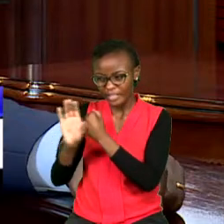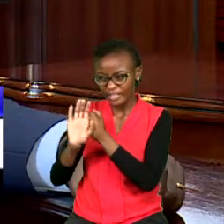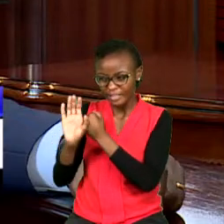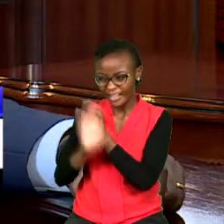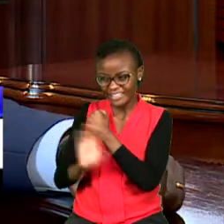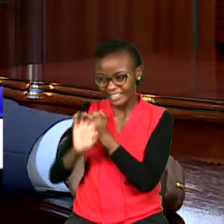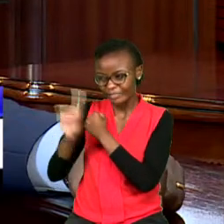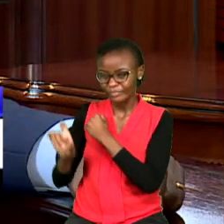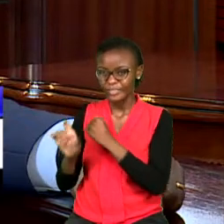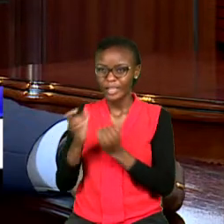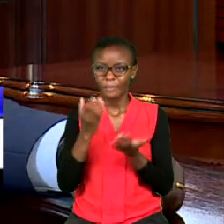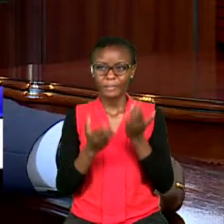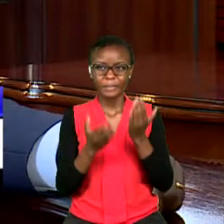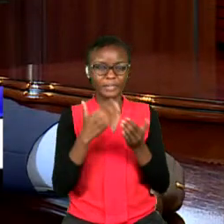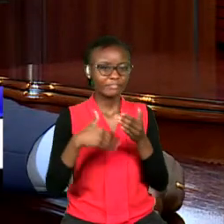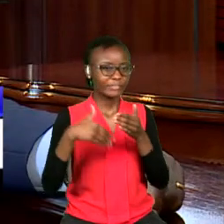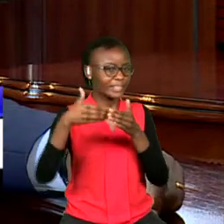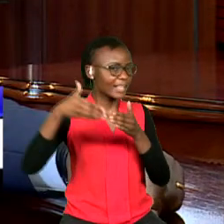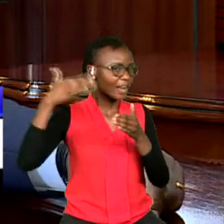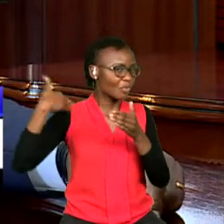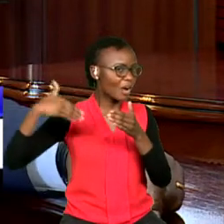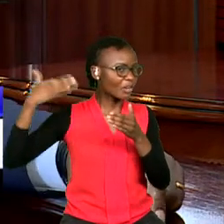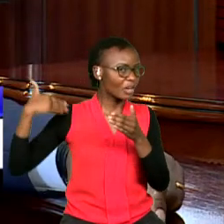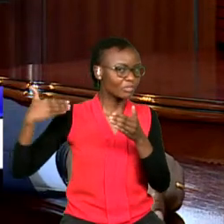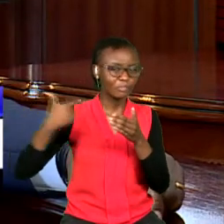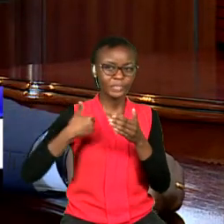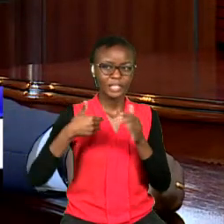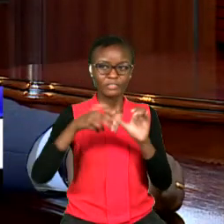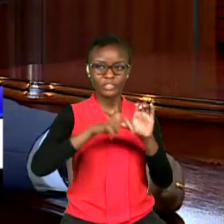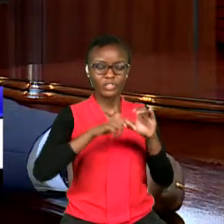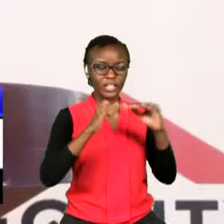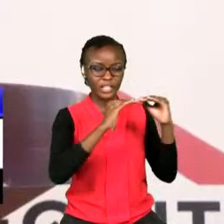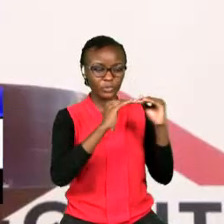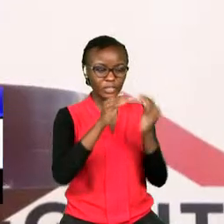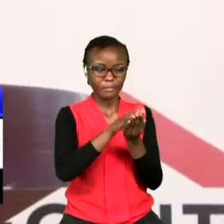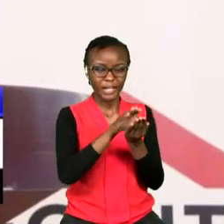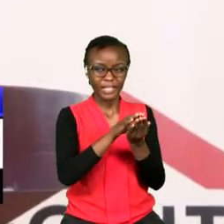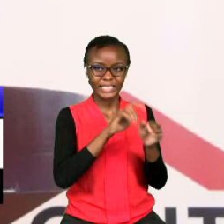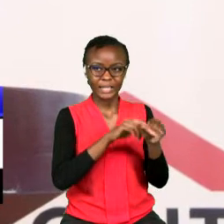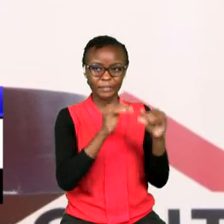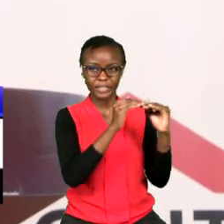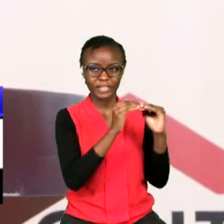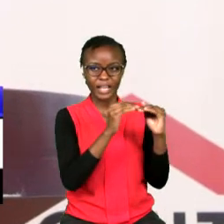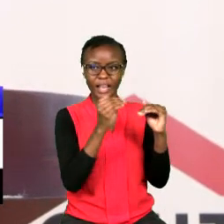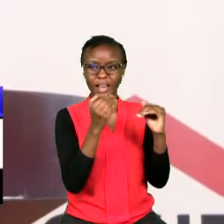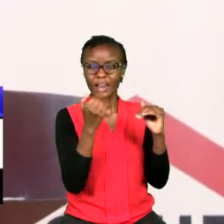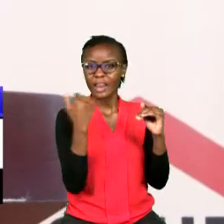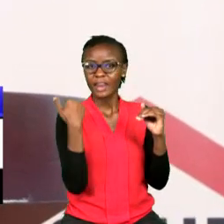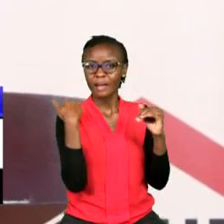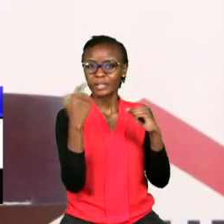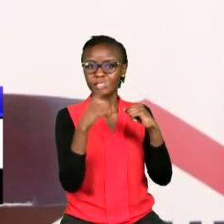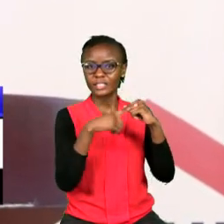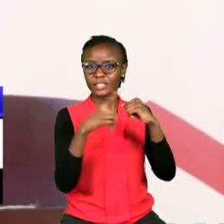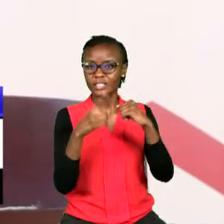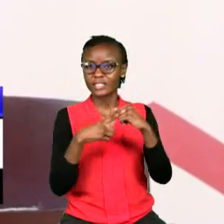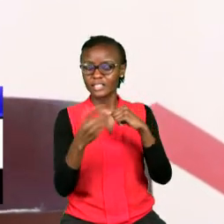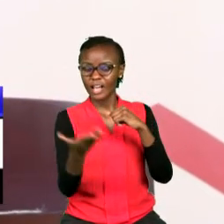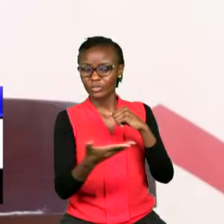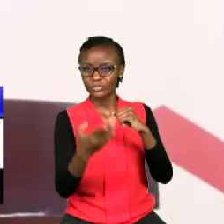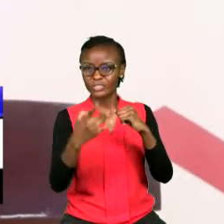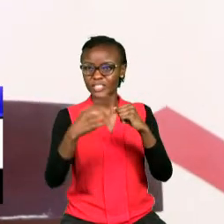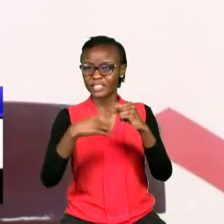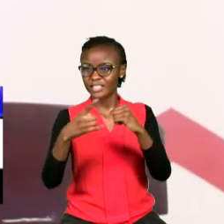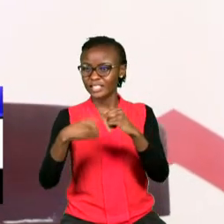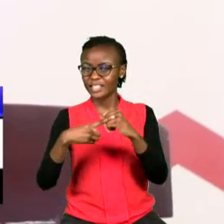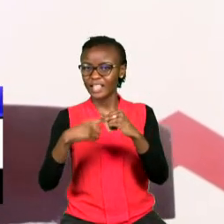require somebody looking back. I joined Equity when it was number 66 out of 66 in Kenya,